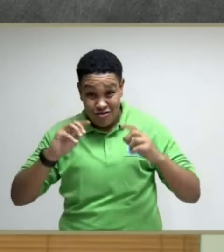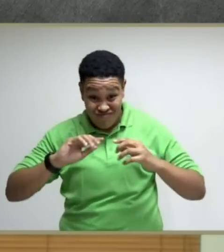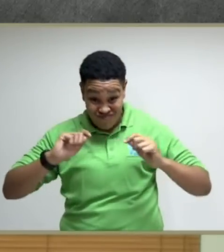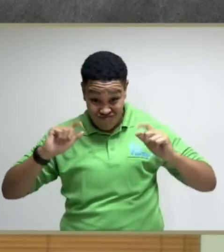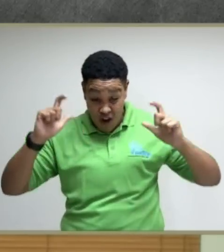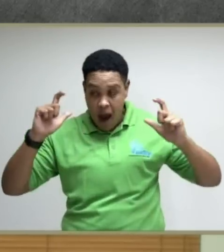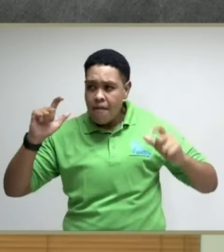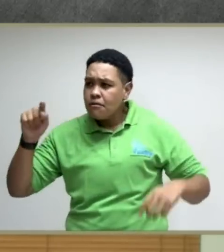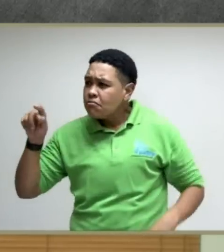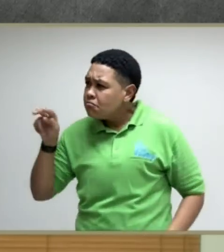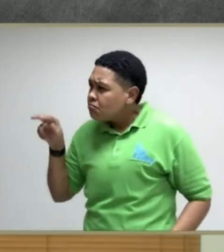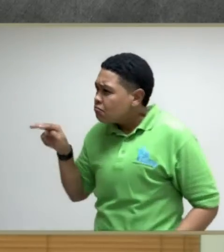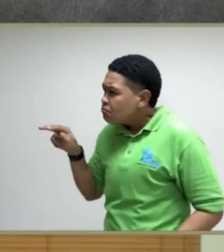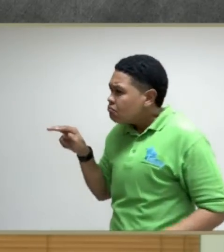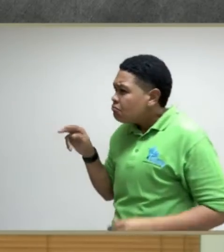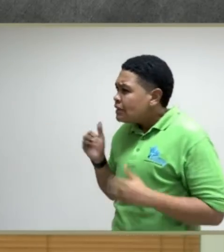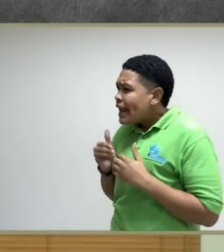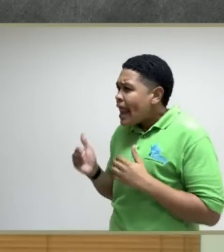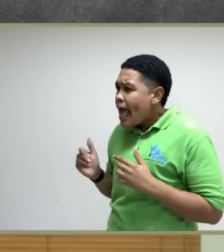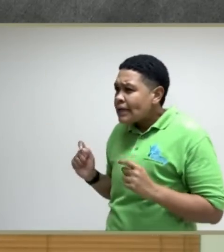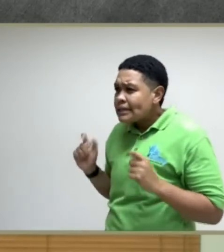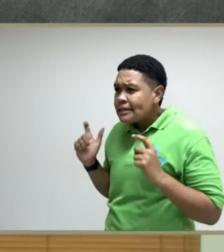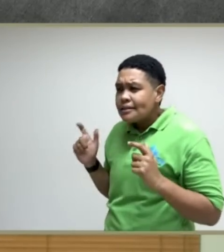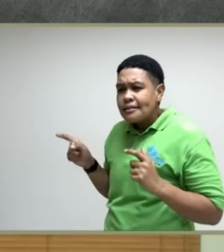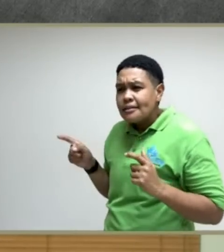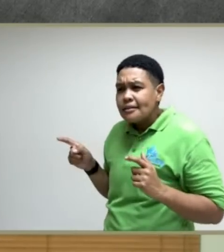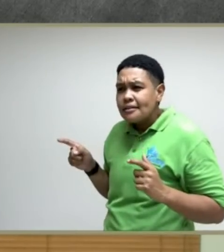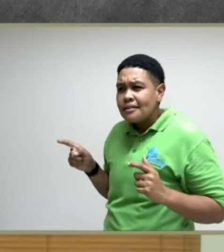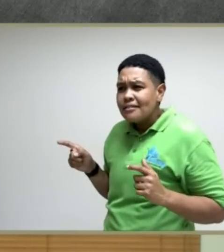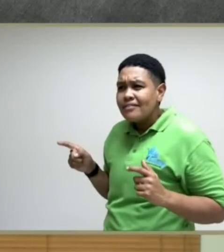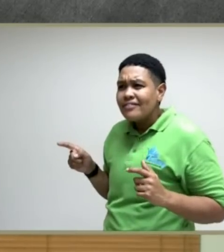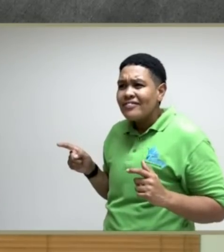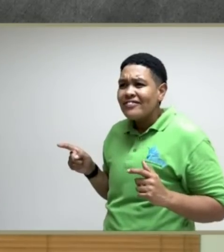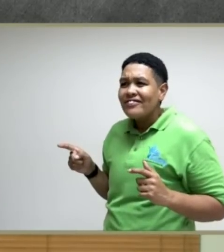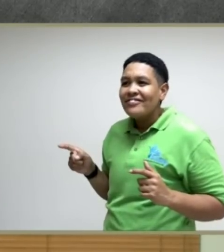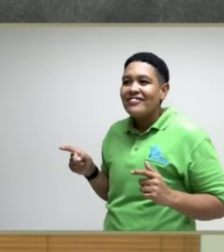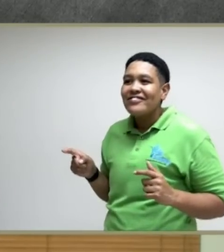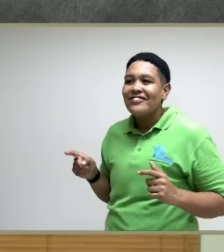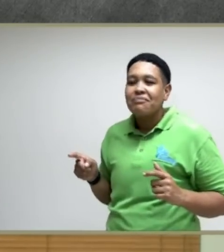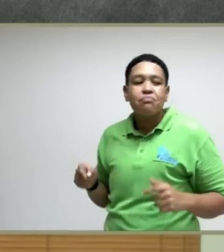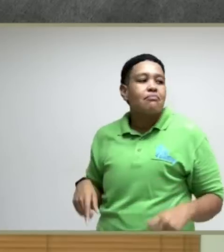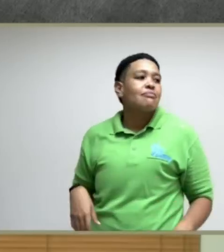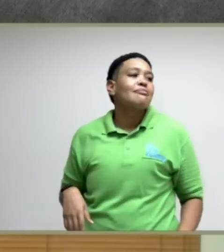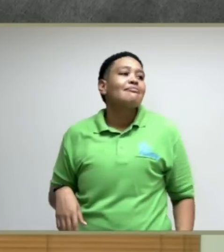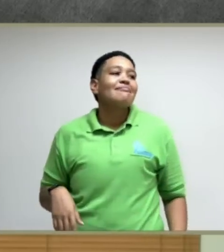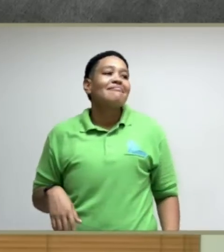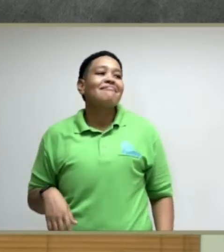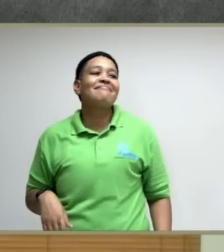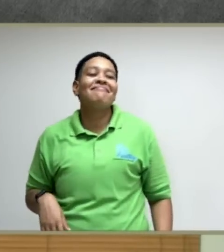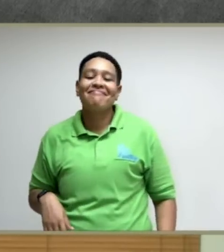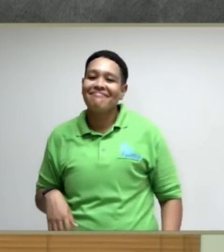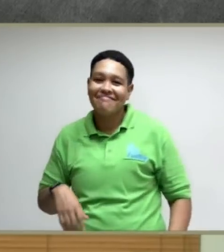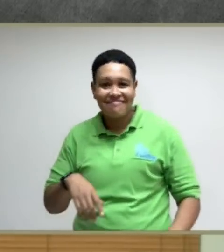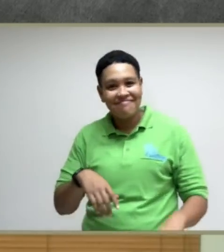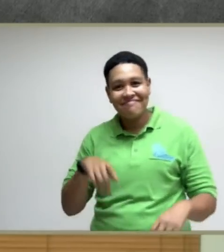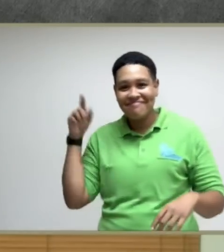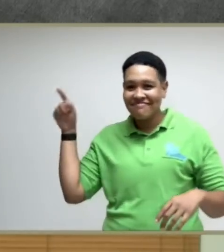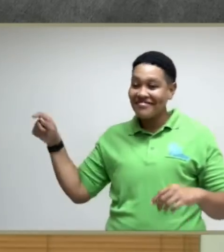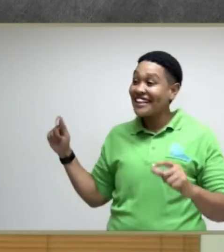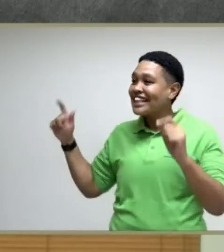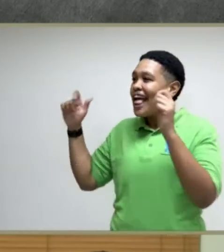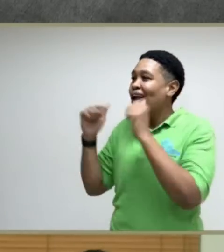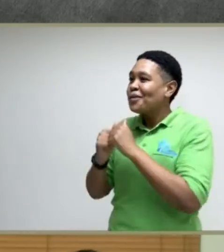the next slide, so this is a slide with the skyscrapers. And